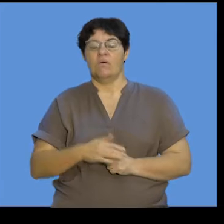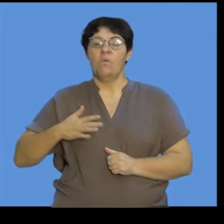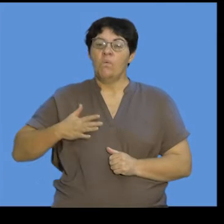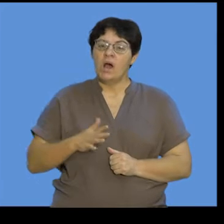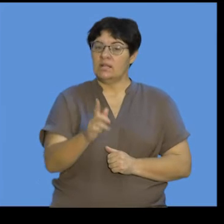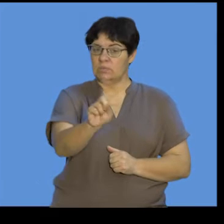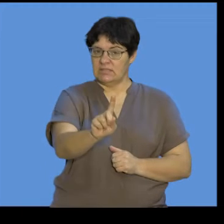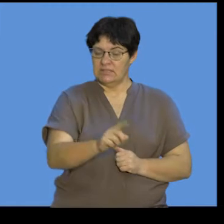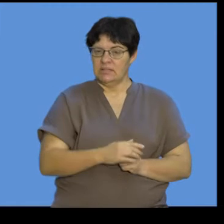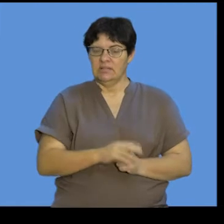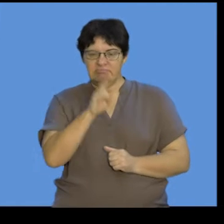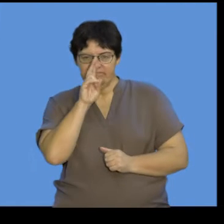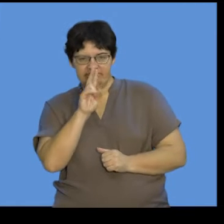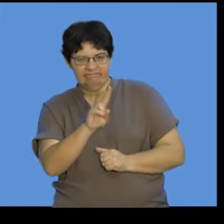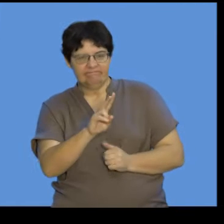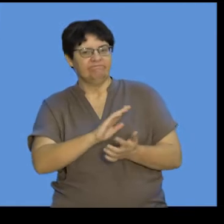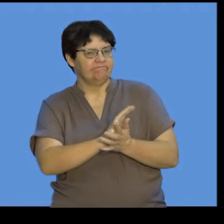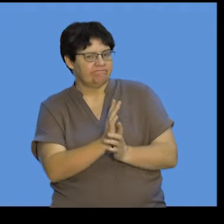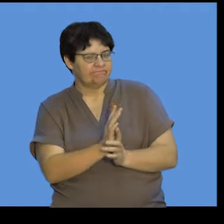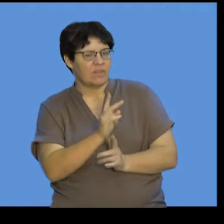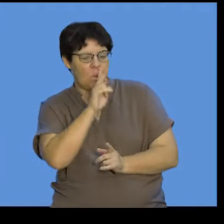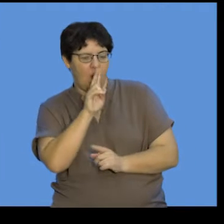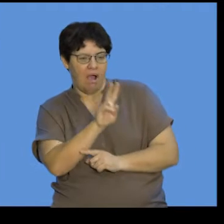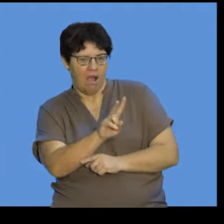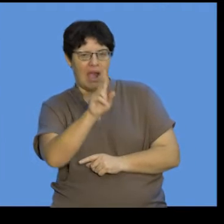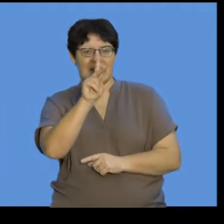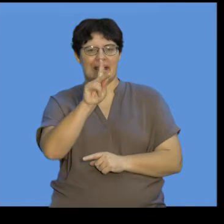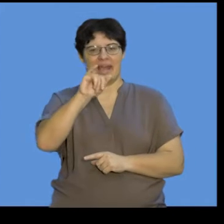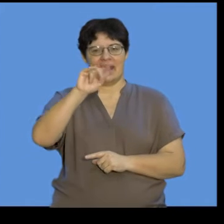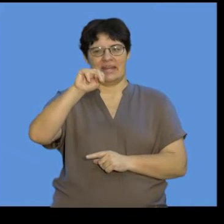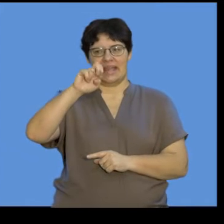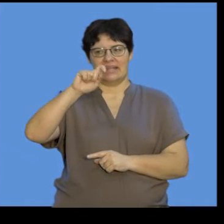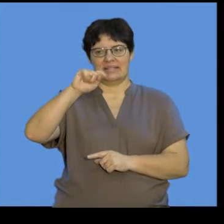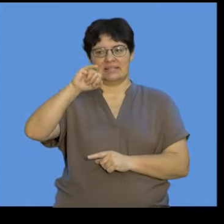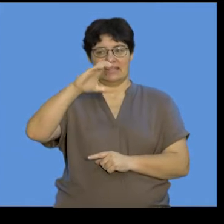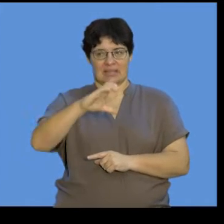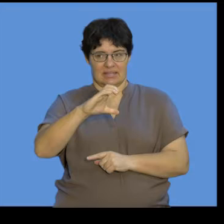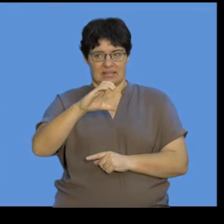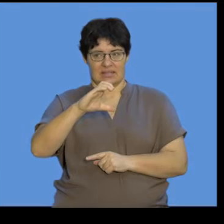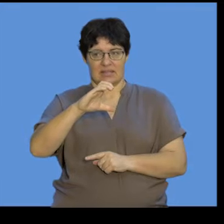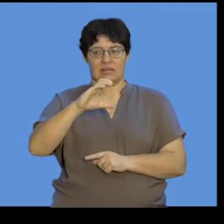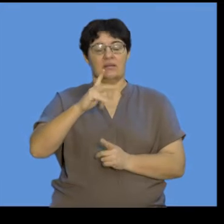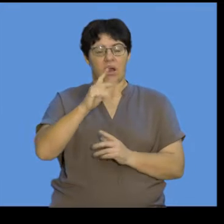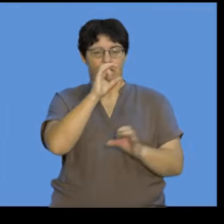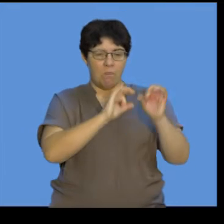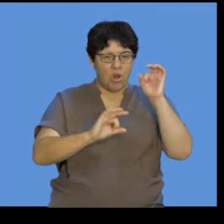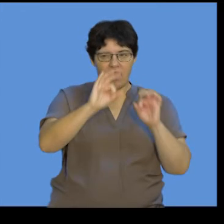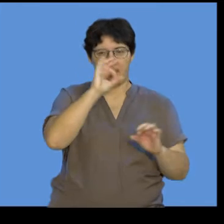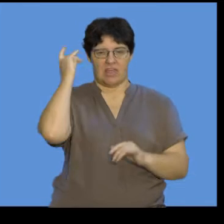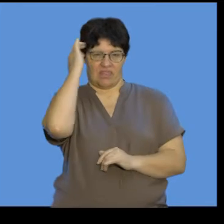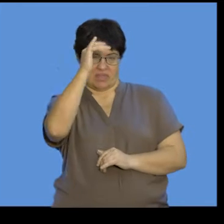also appreciate that our focus is on the kinetic molecular theory, of matter, to try